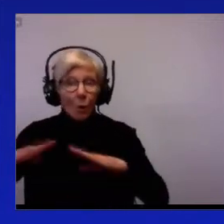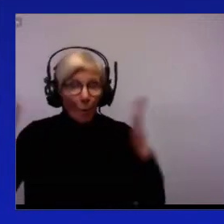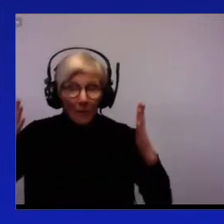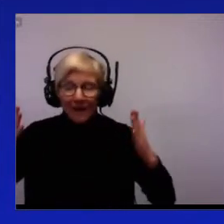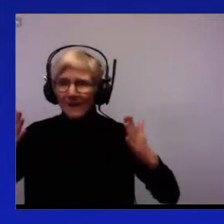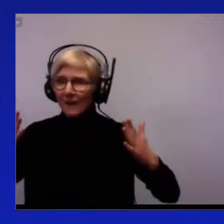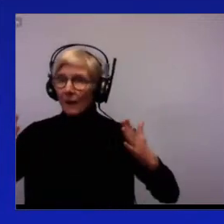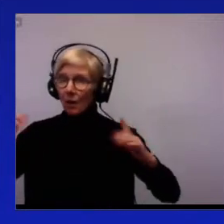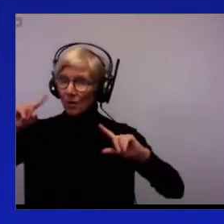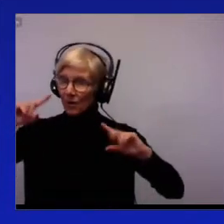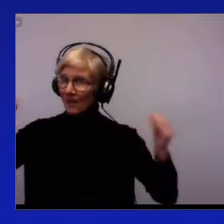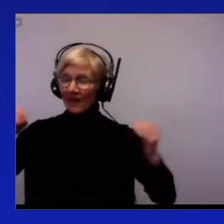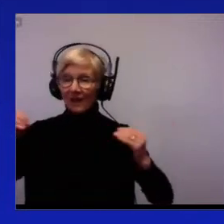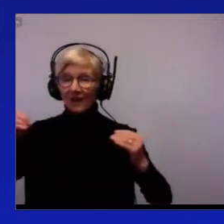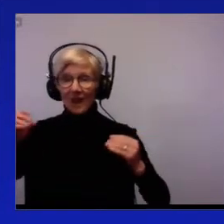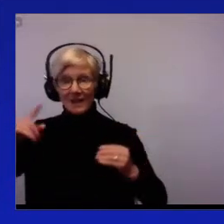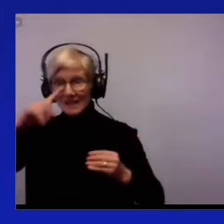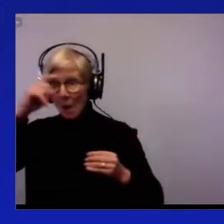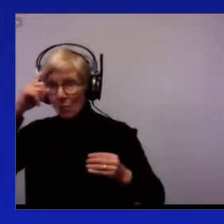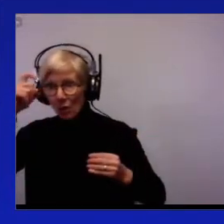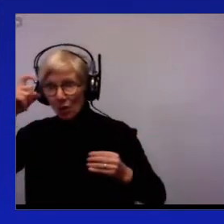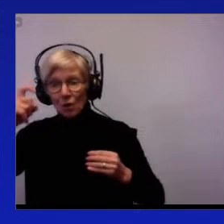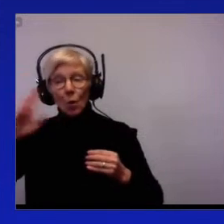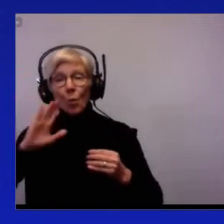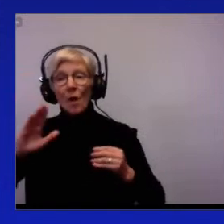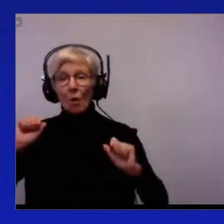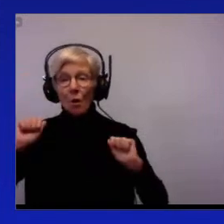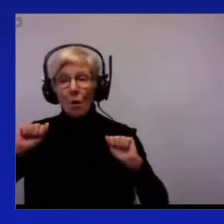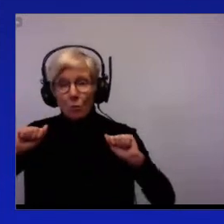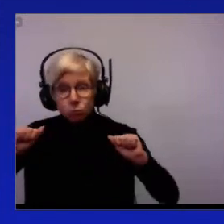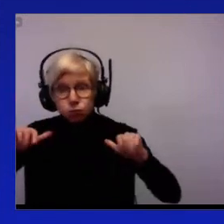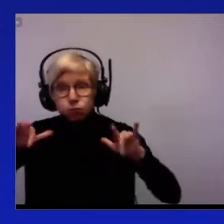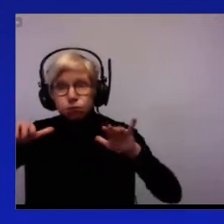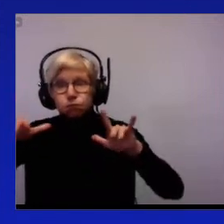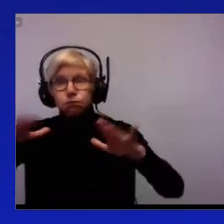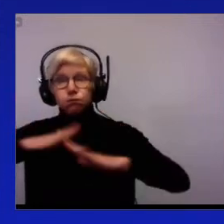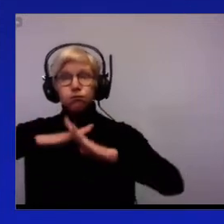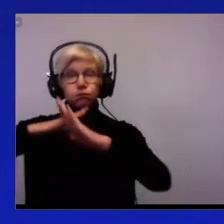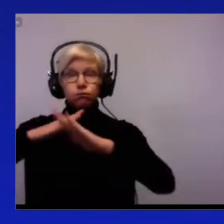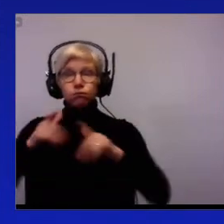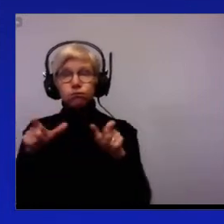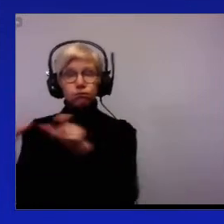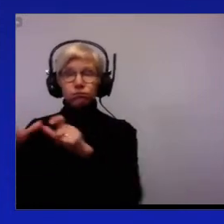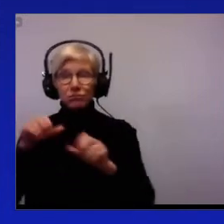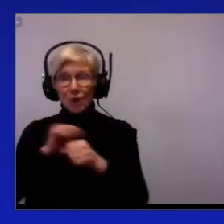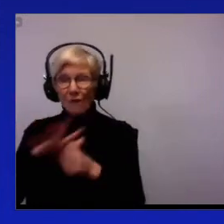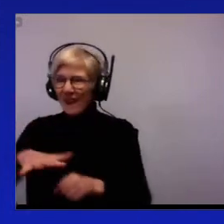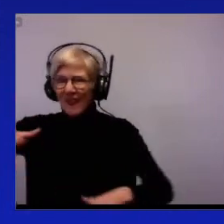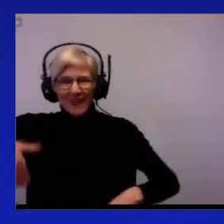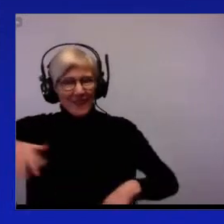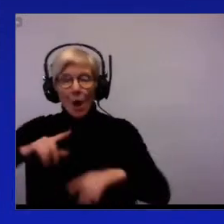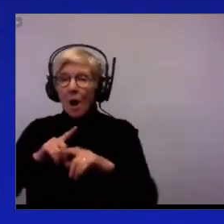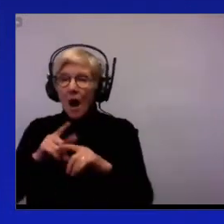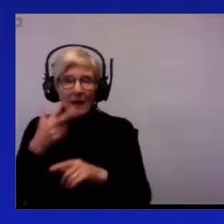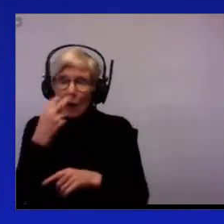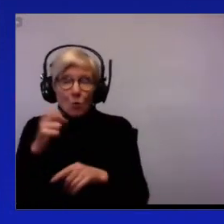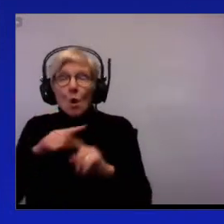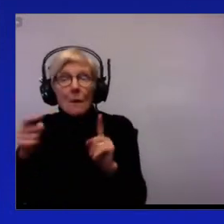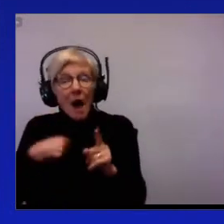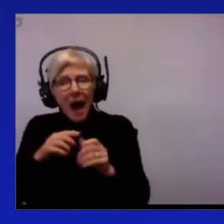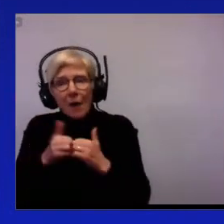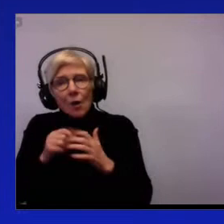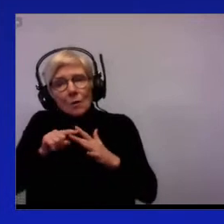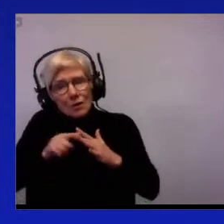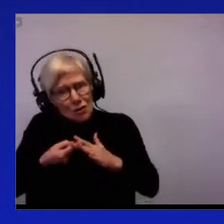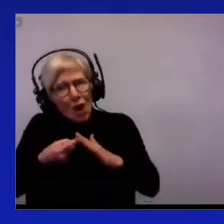not going to have herd immunity by then, but is there any way we can have a slow transition to allow some activity to